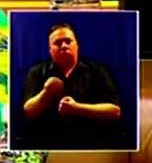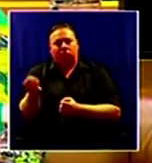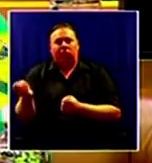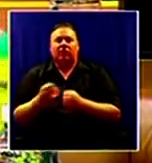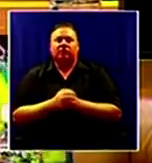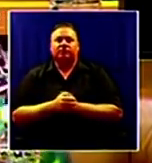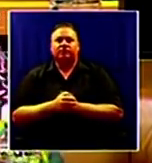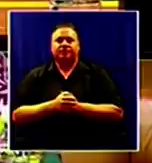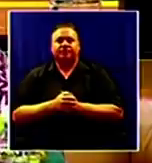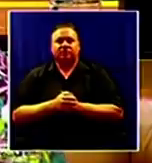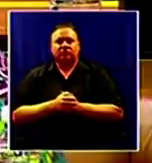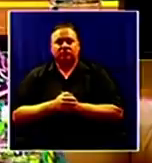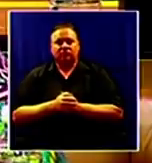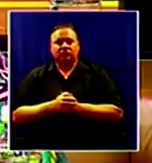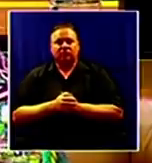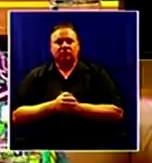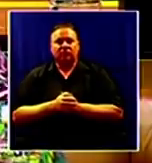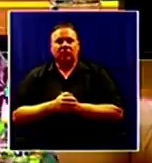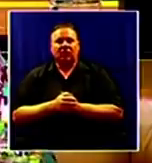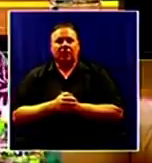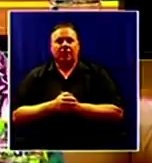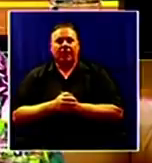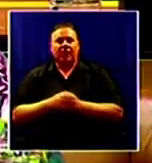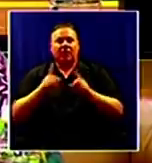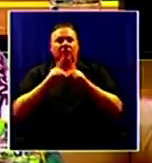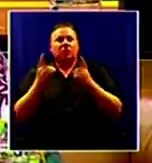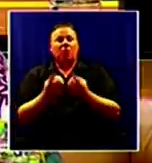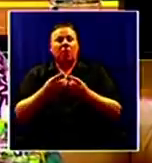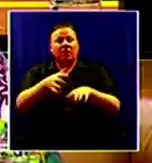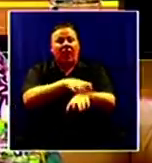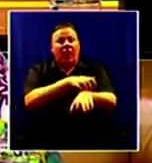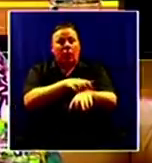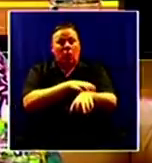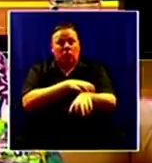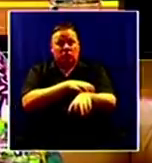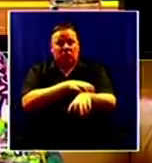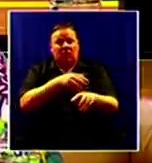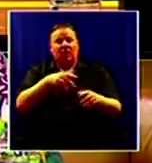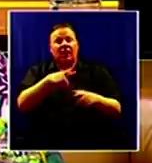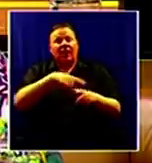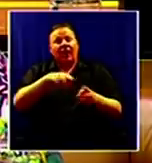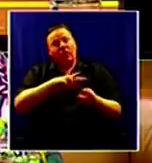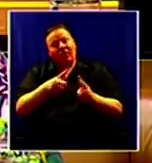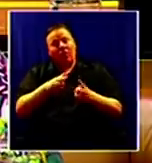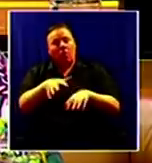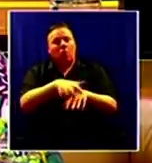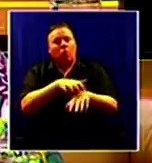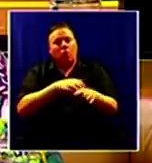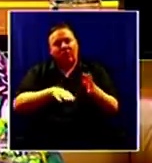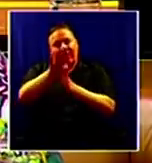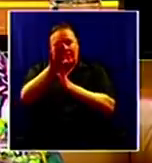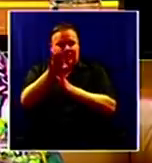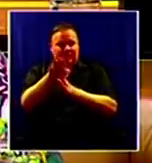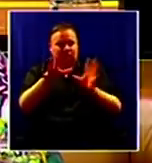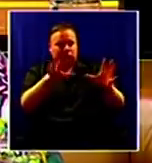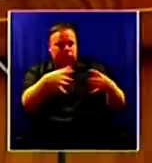Within this context, the Department of Agriculture, Land Reform and Rural Development will set aside